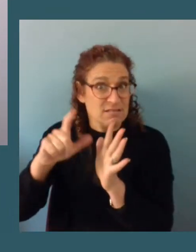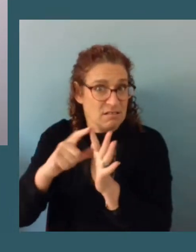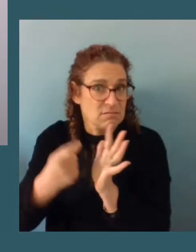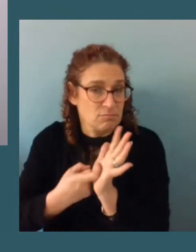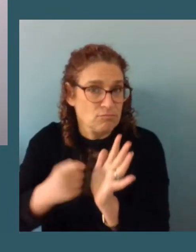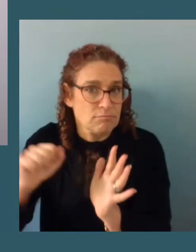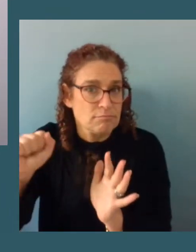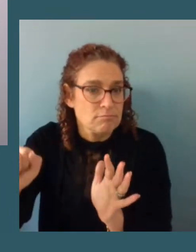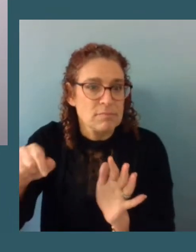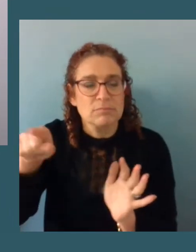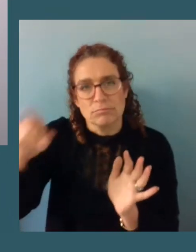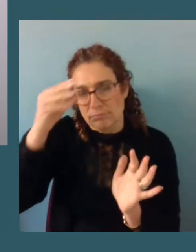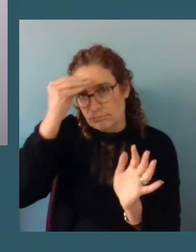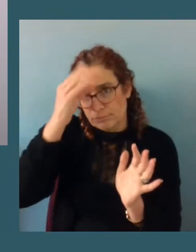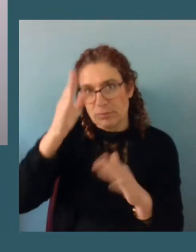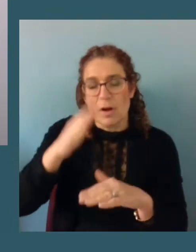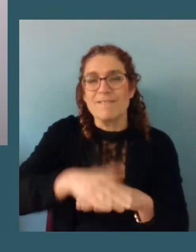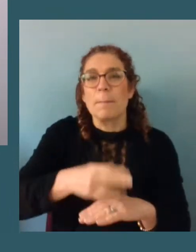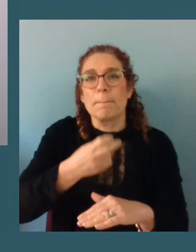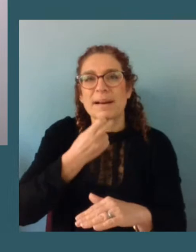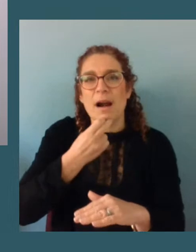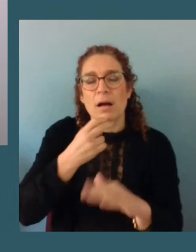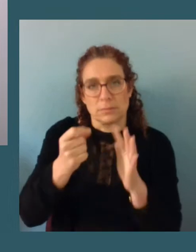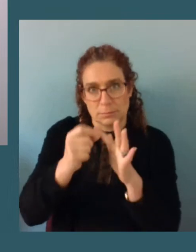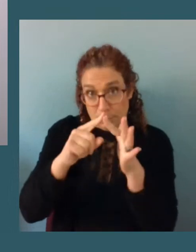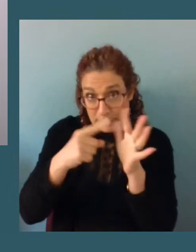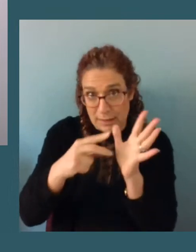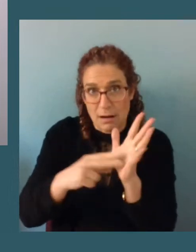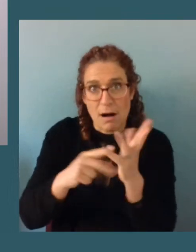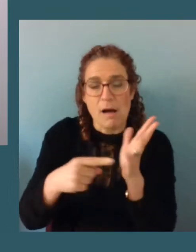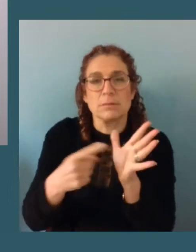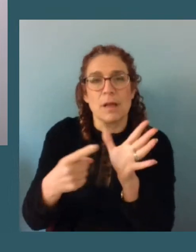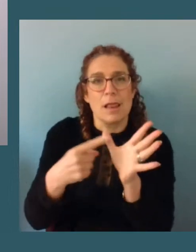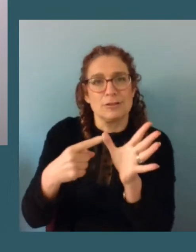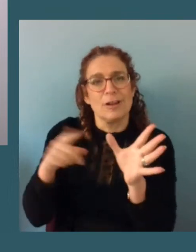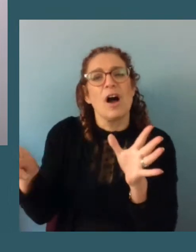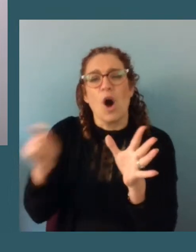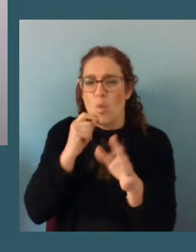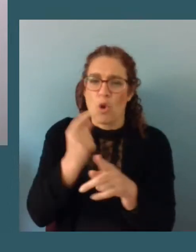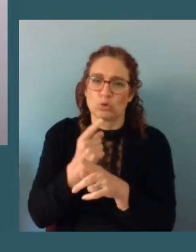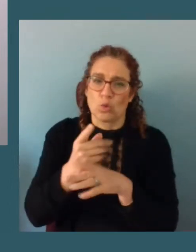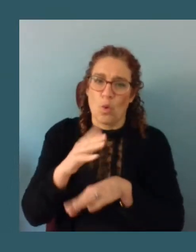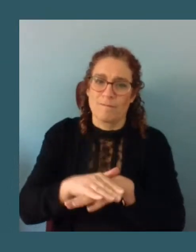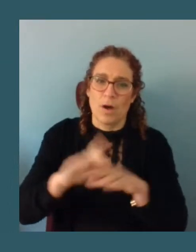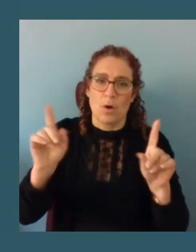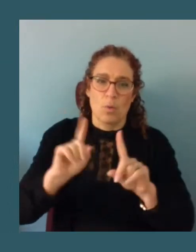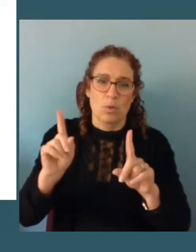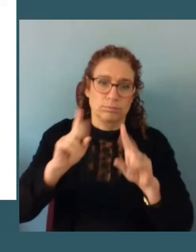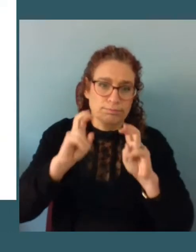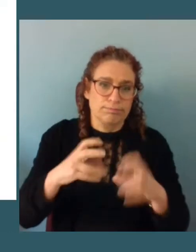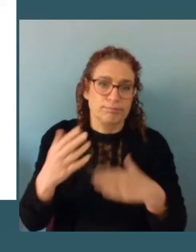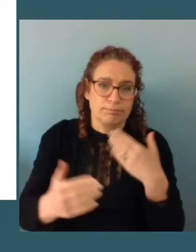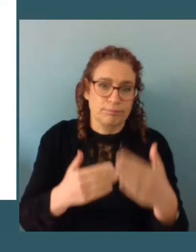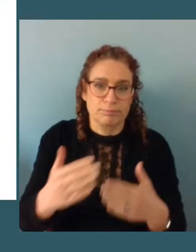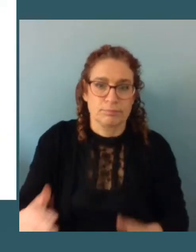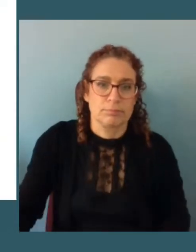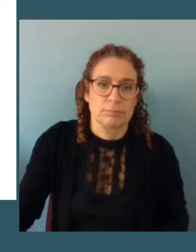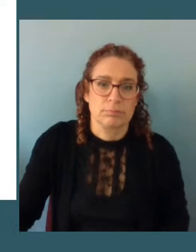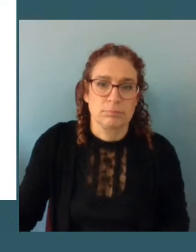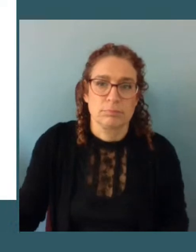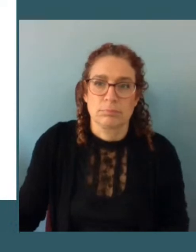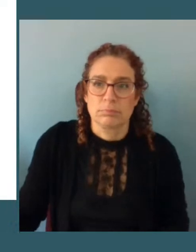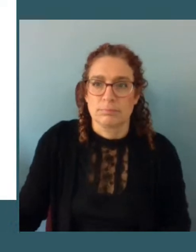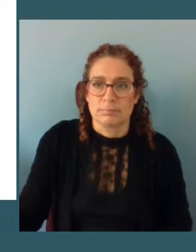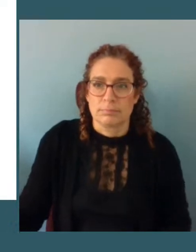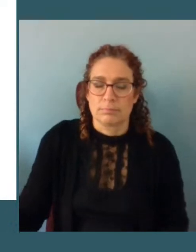peanut allergy, and she's going to talk today a little bit about the advances in this. So over to Dr. Sharma.